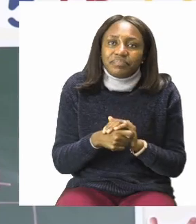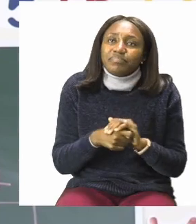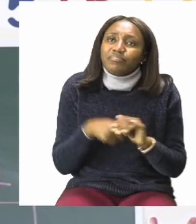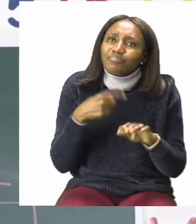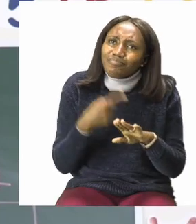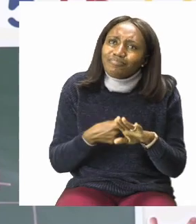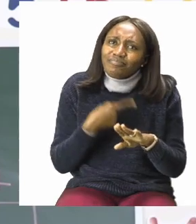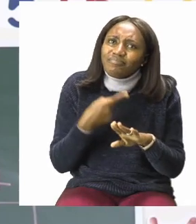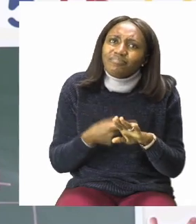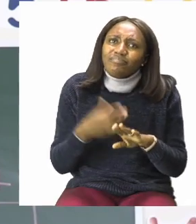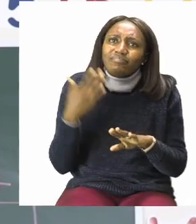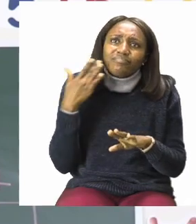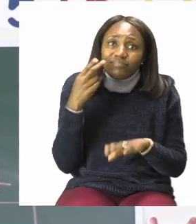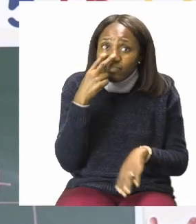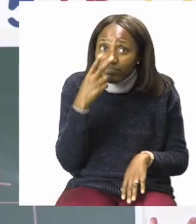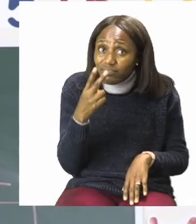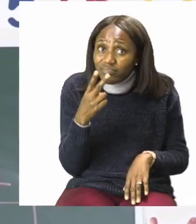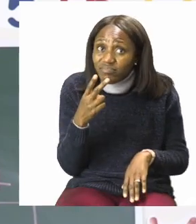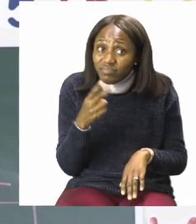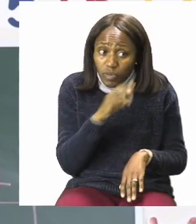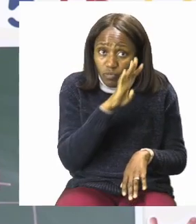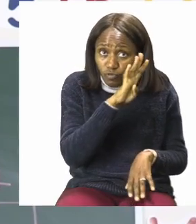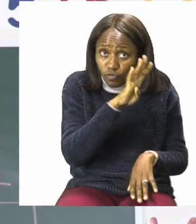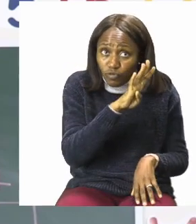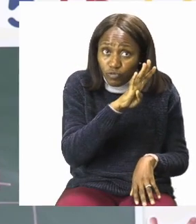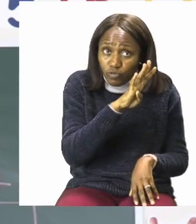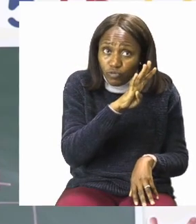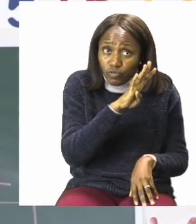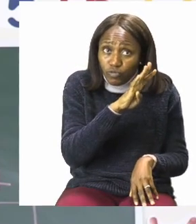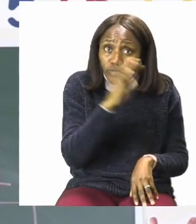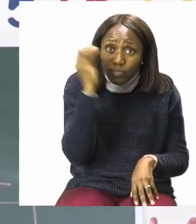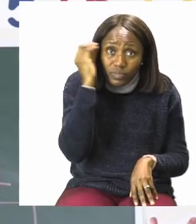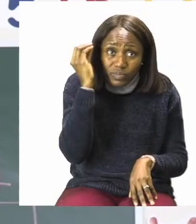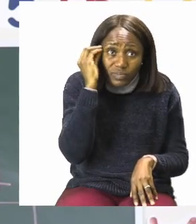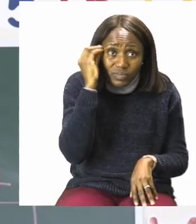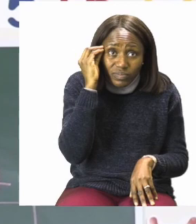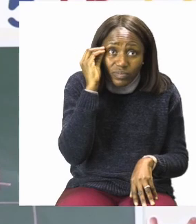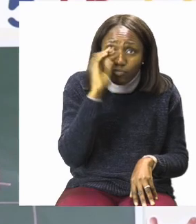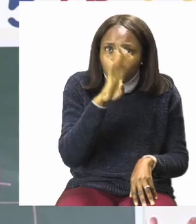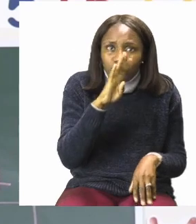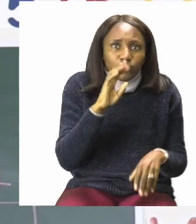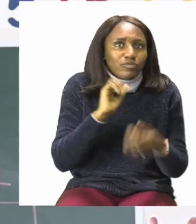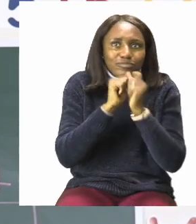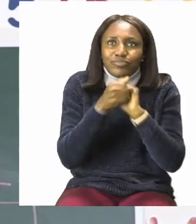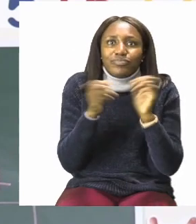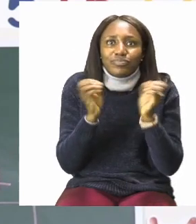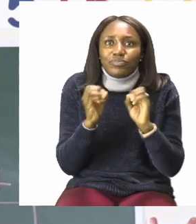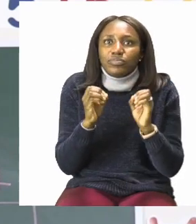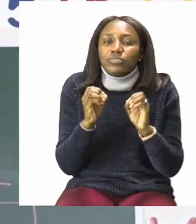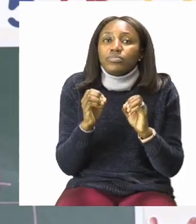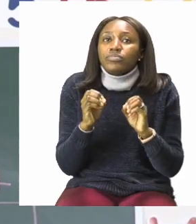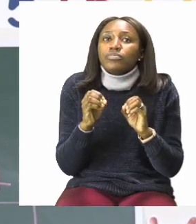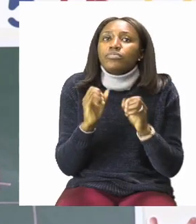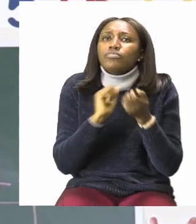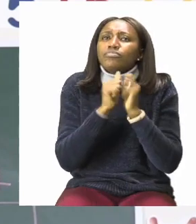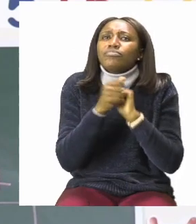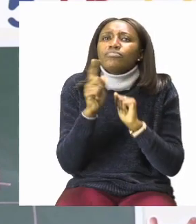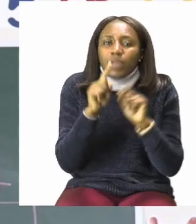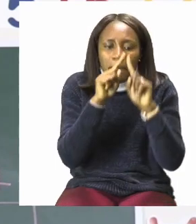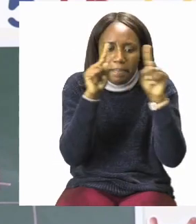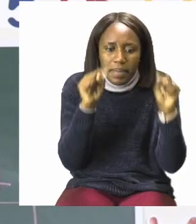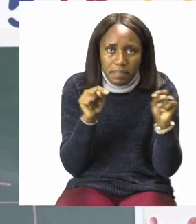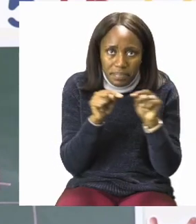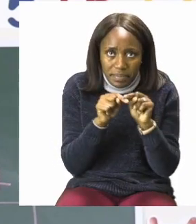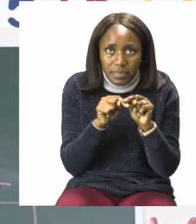time that you see this 4 here, you know that it will not change. But what does change is the missing number in